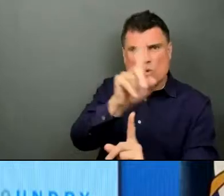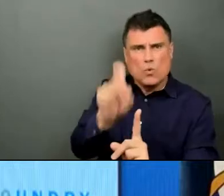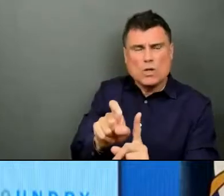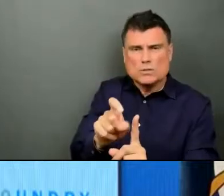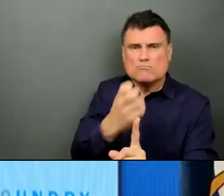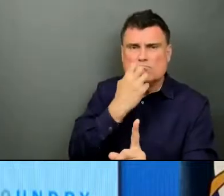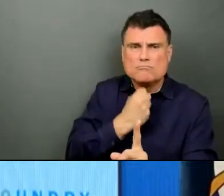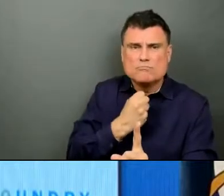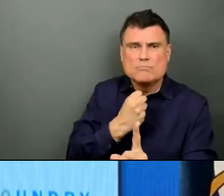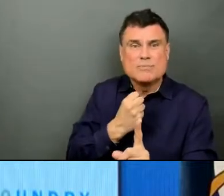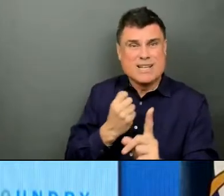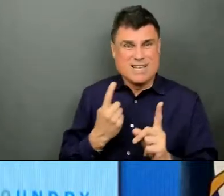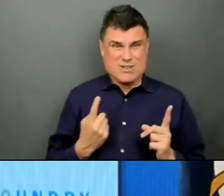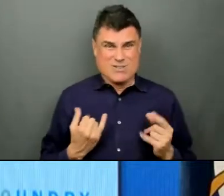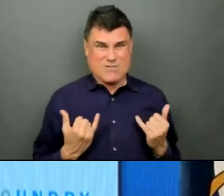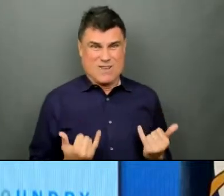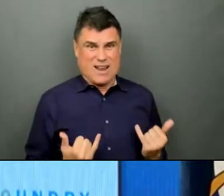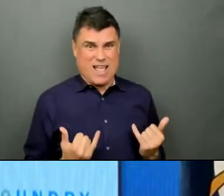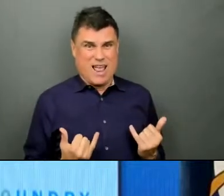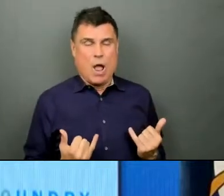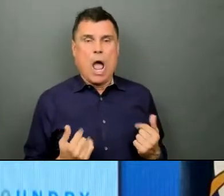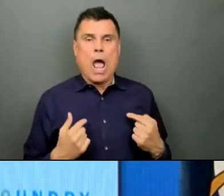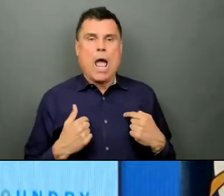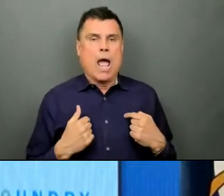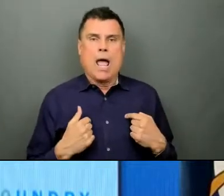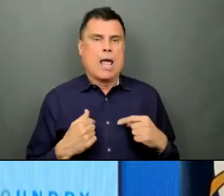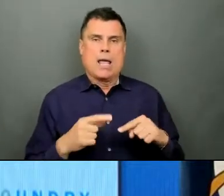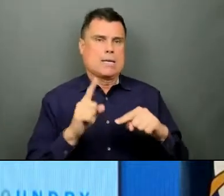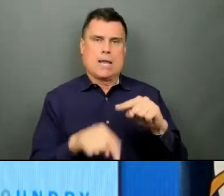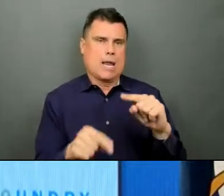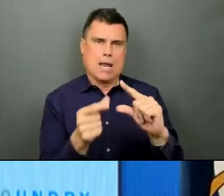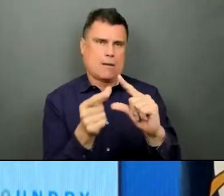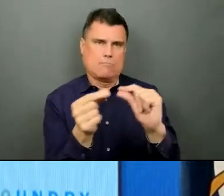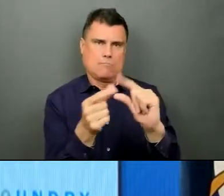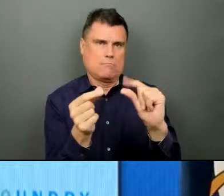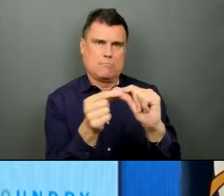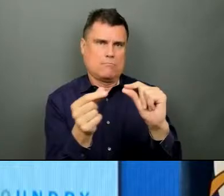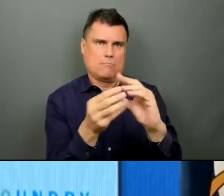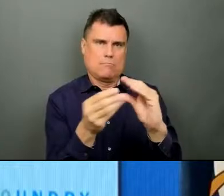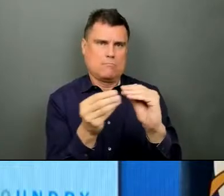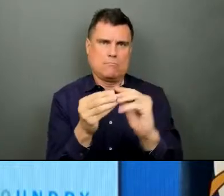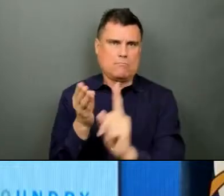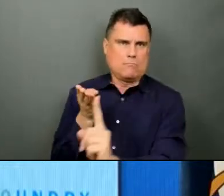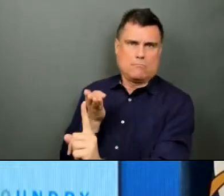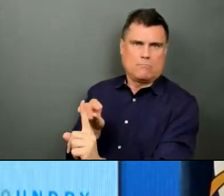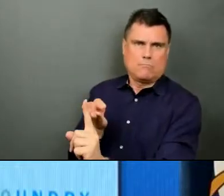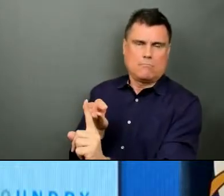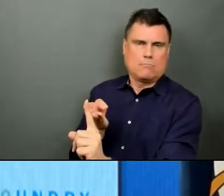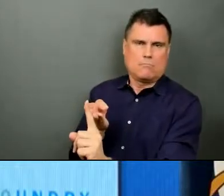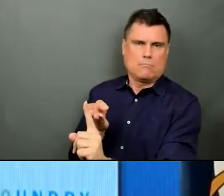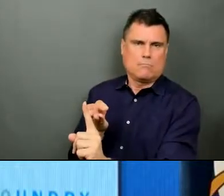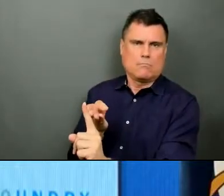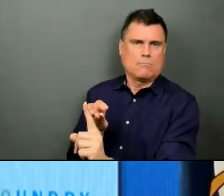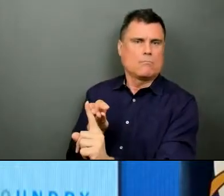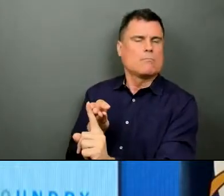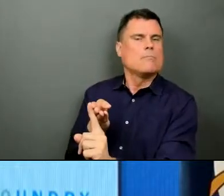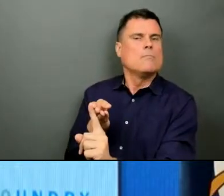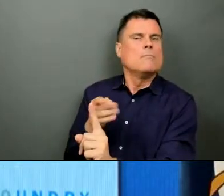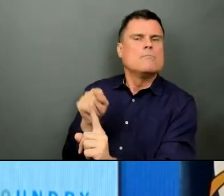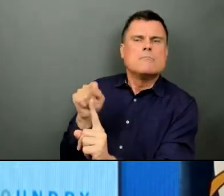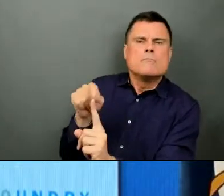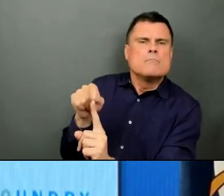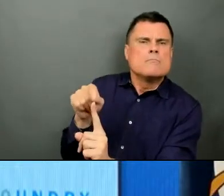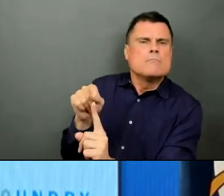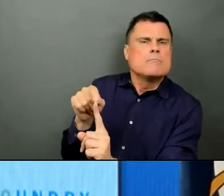offered and where the gap happened. I can say that on every front already we have